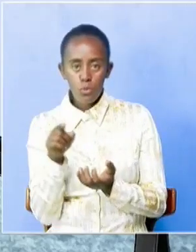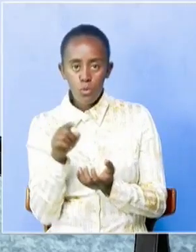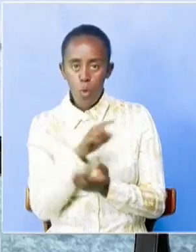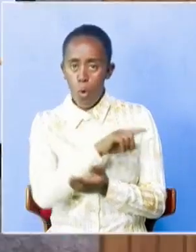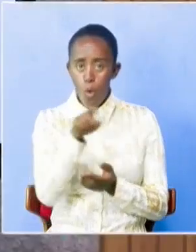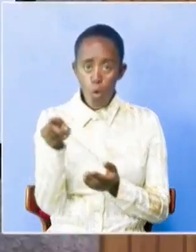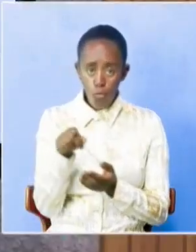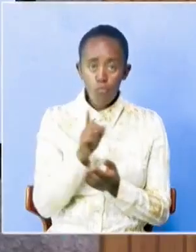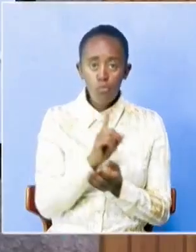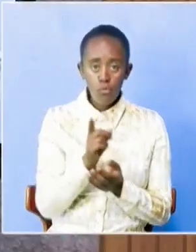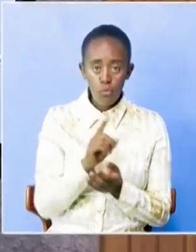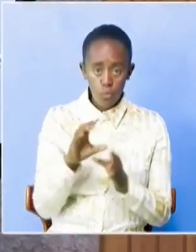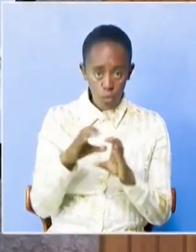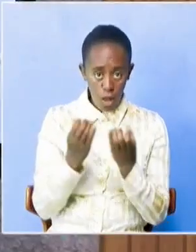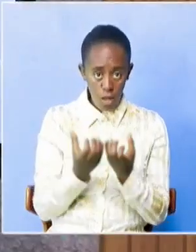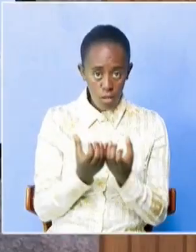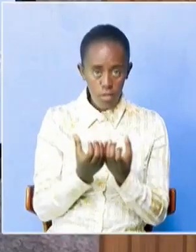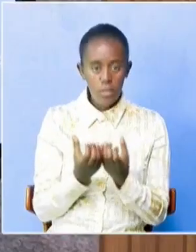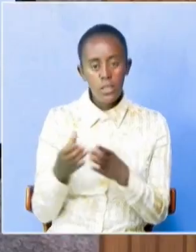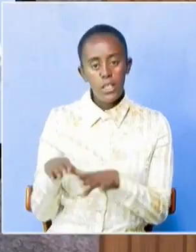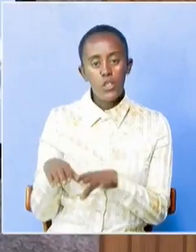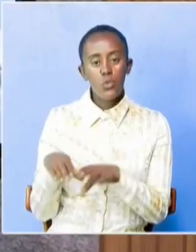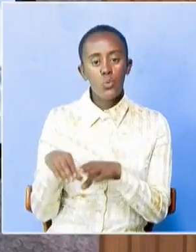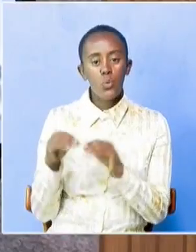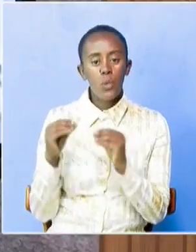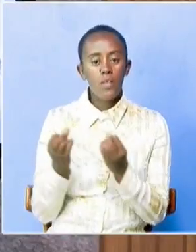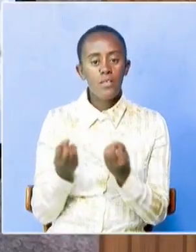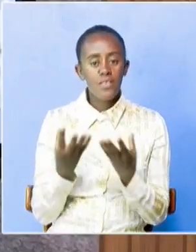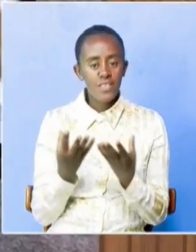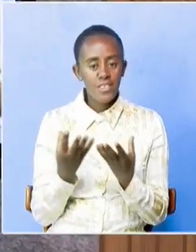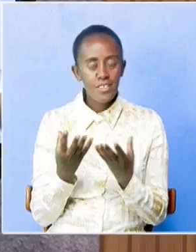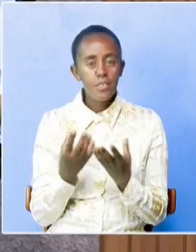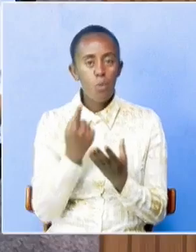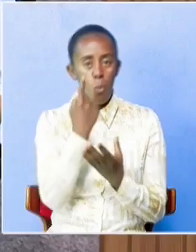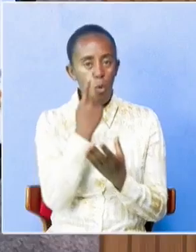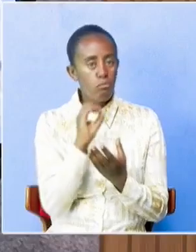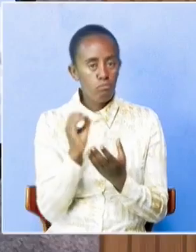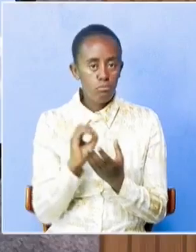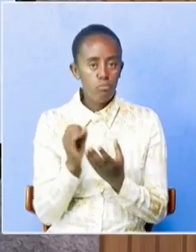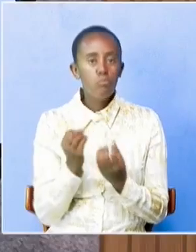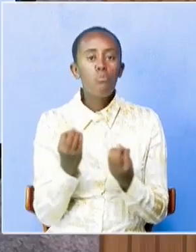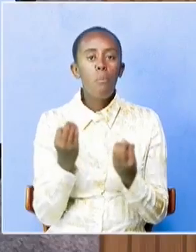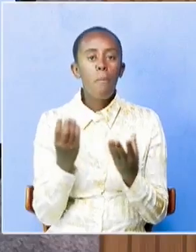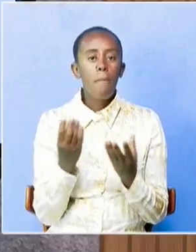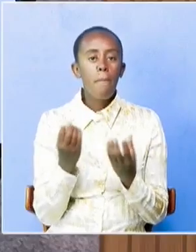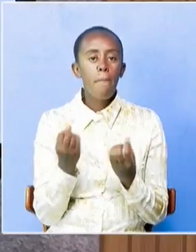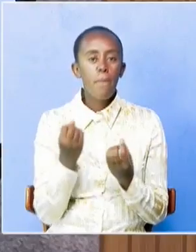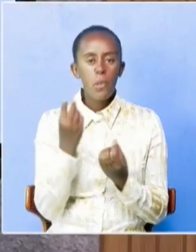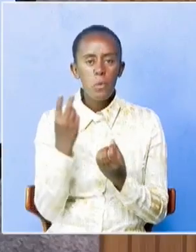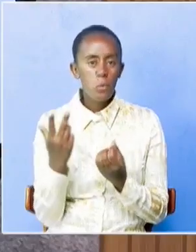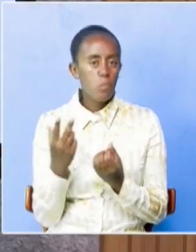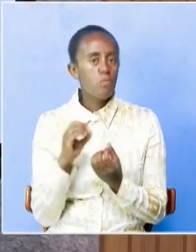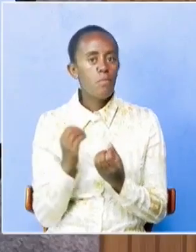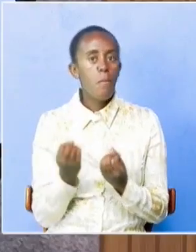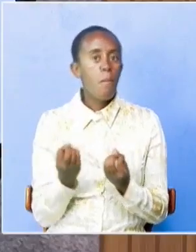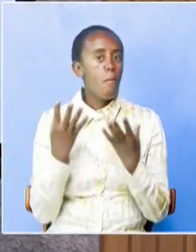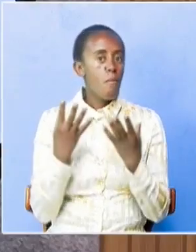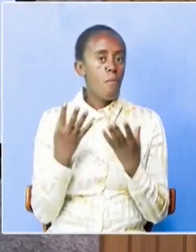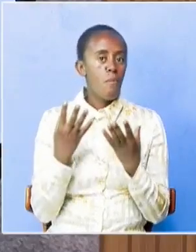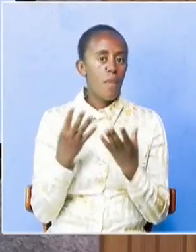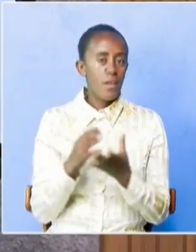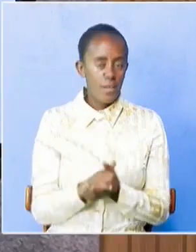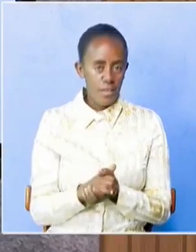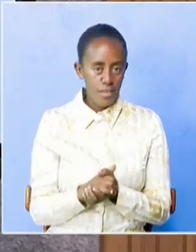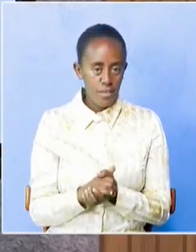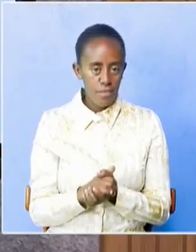all of you in the class are called students. That means not only one or two, but a lot of you. So the